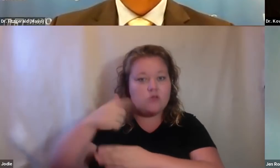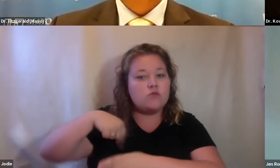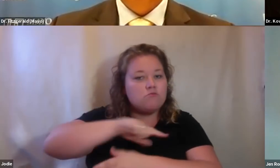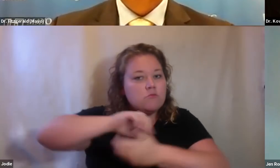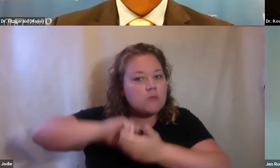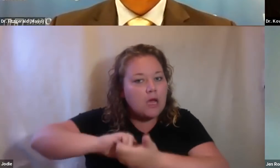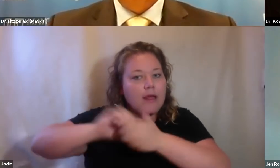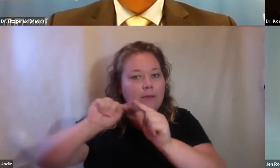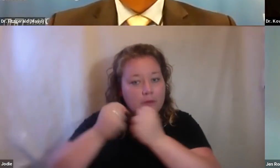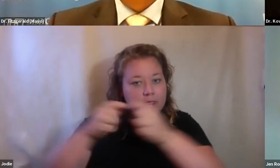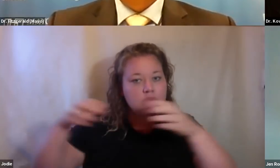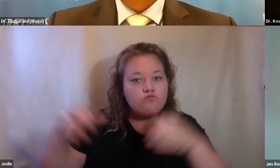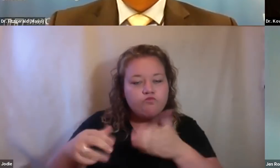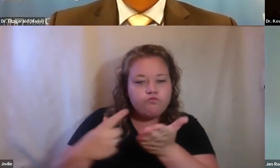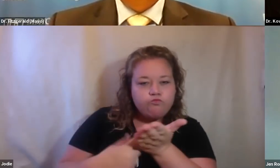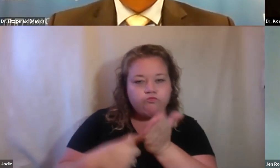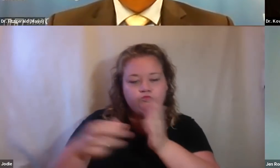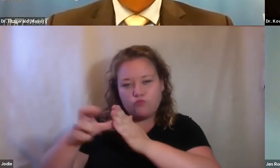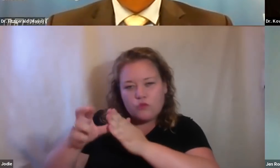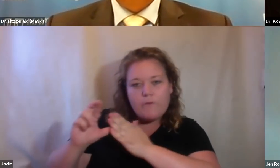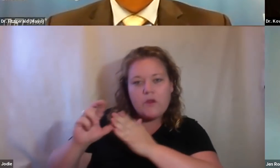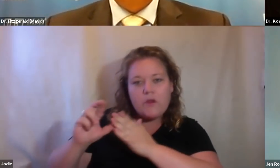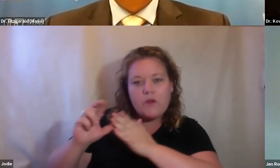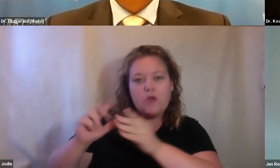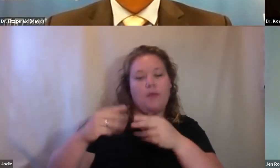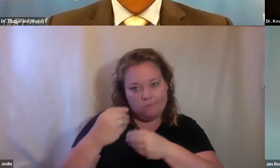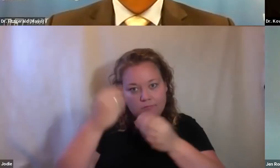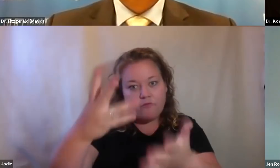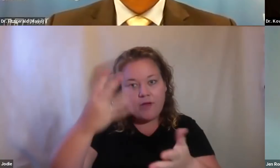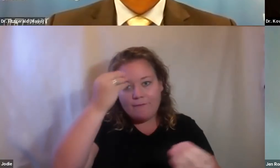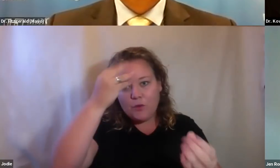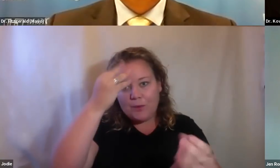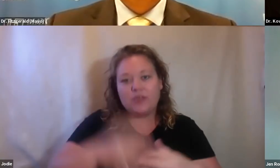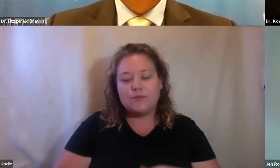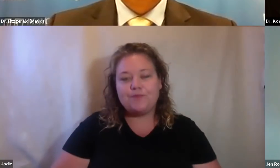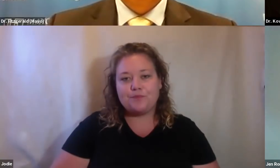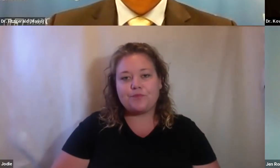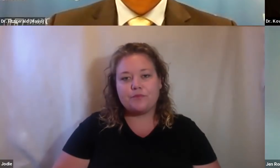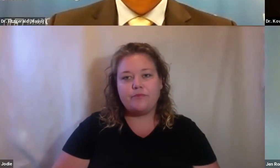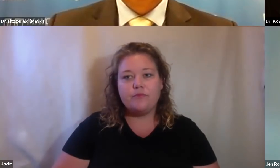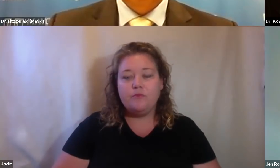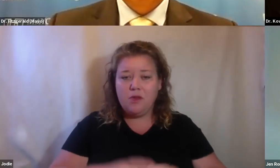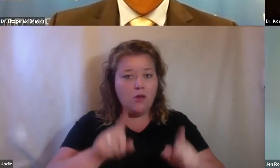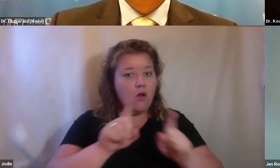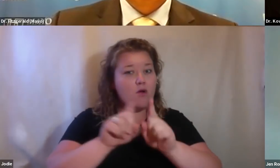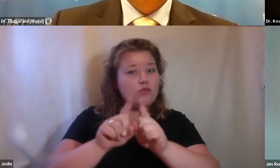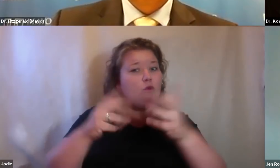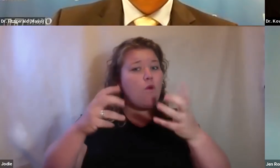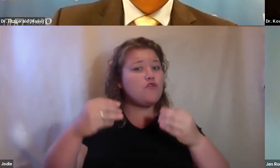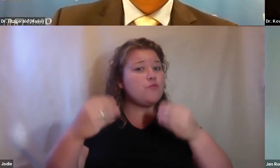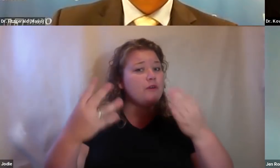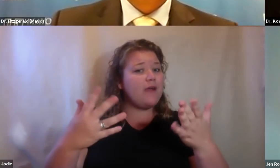of the important ways that we can support our community is to make sure that there is a visual location where you can see